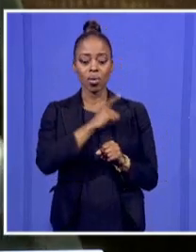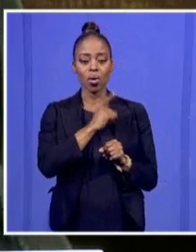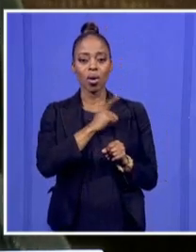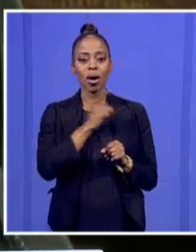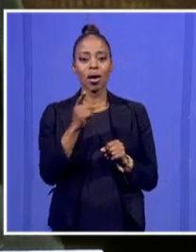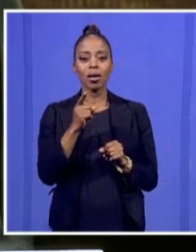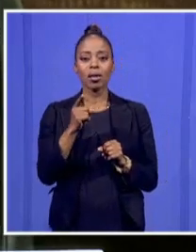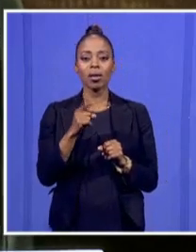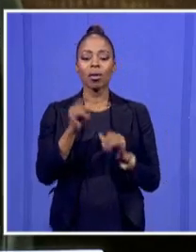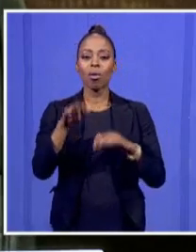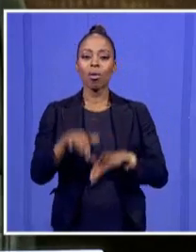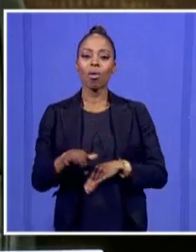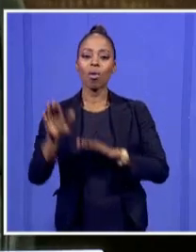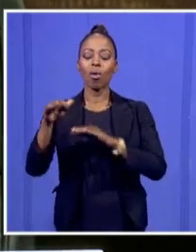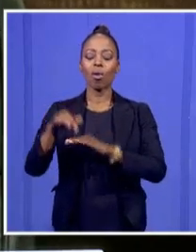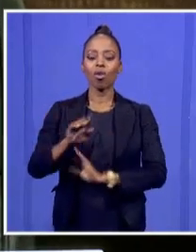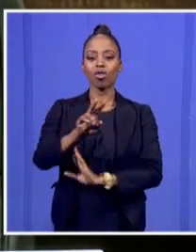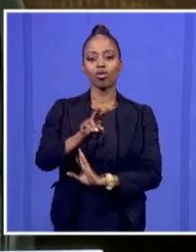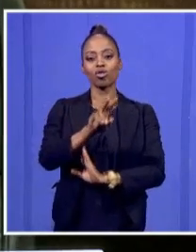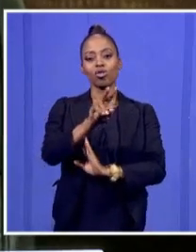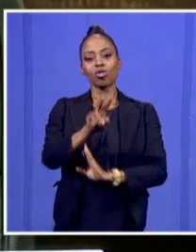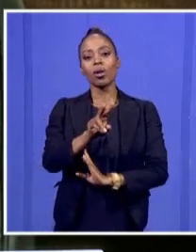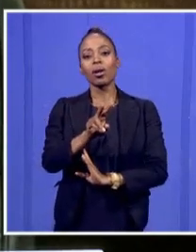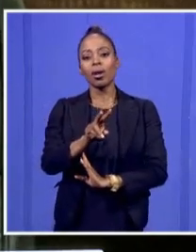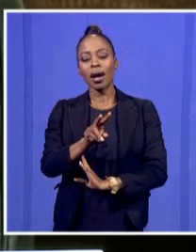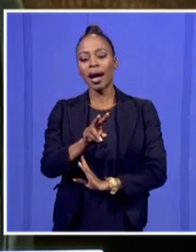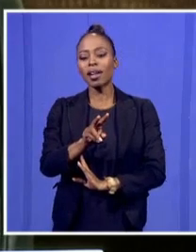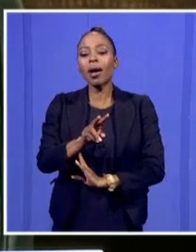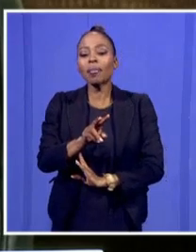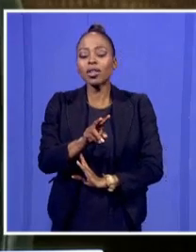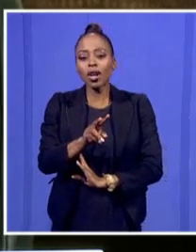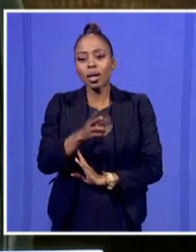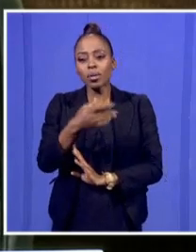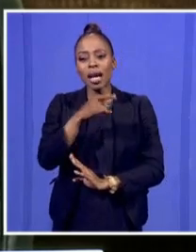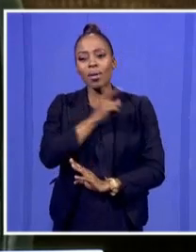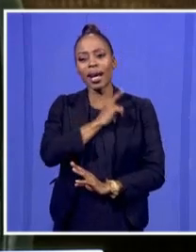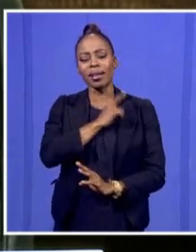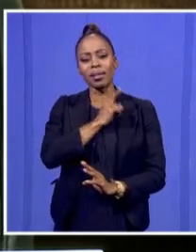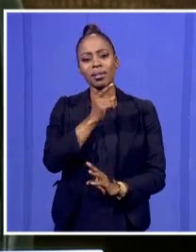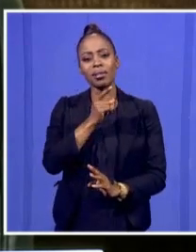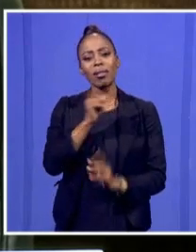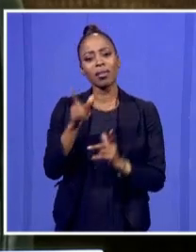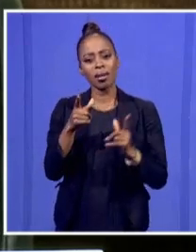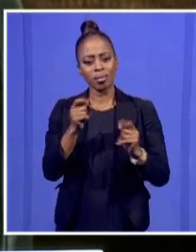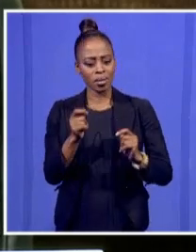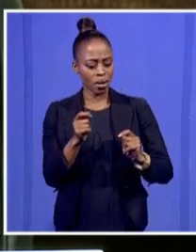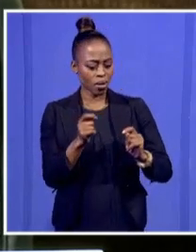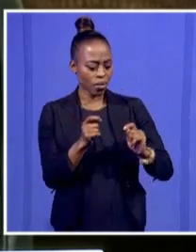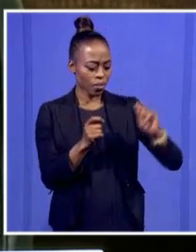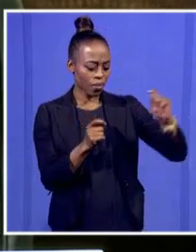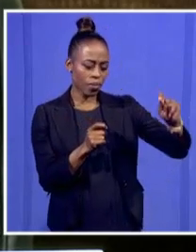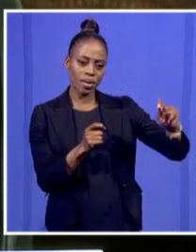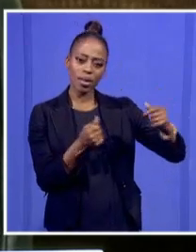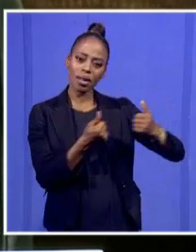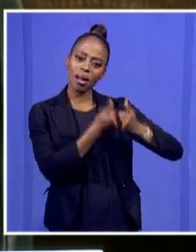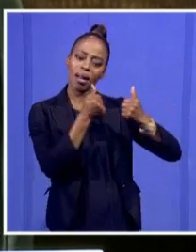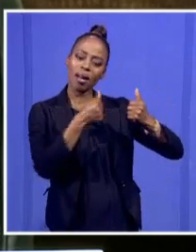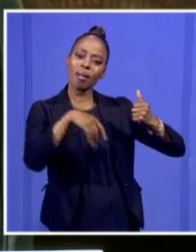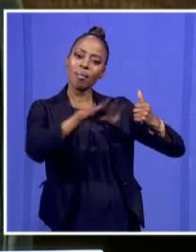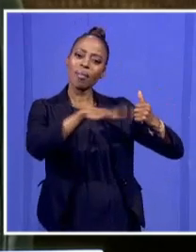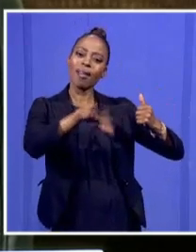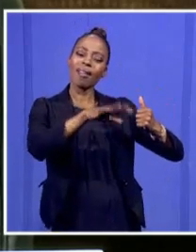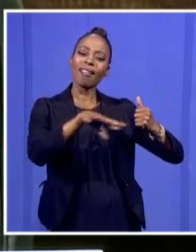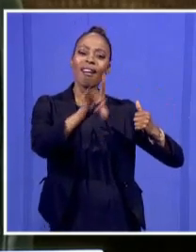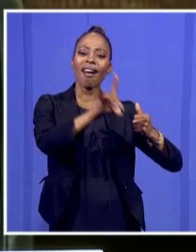two oceans from the top of a mountain in Cape Town, to the game reserves where you will find